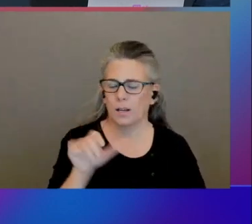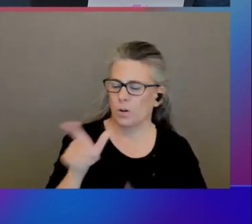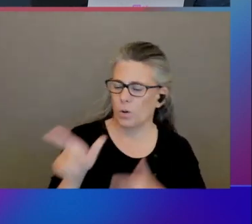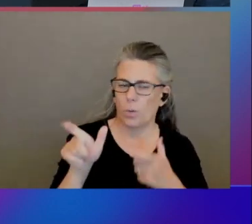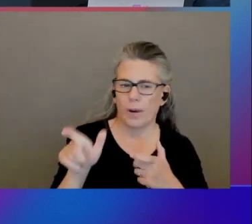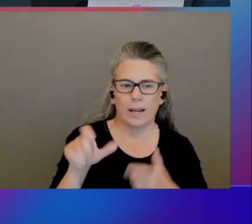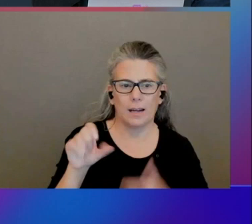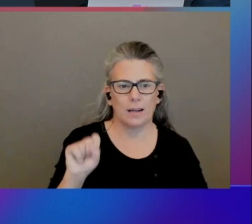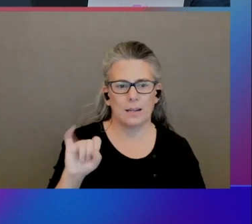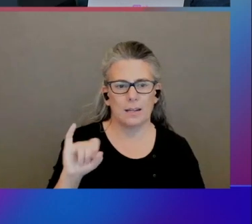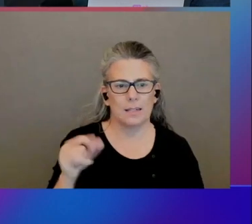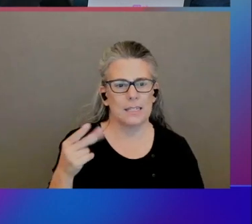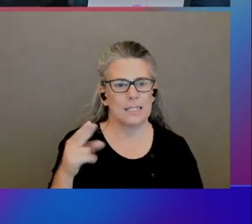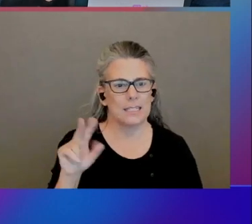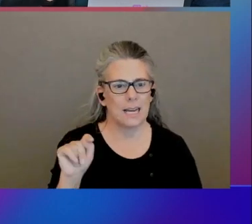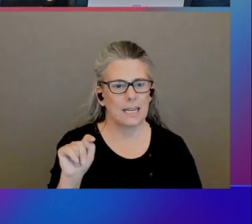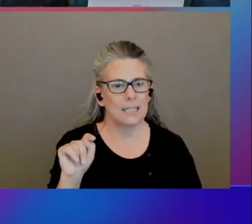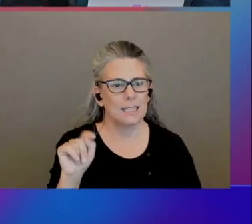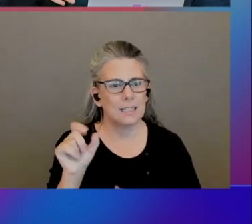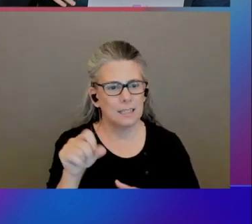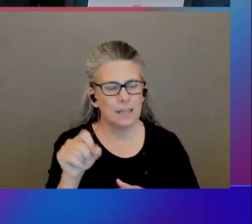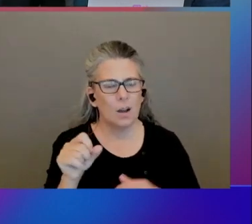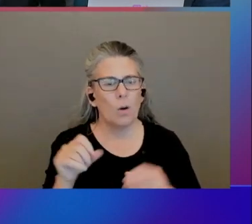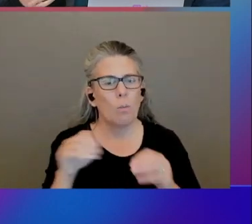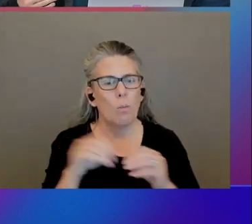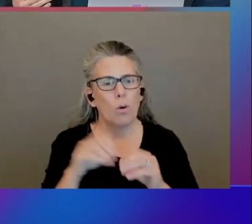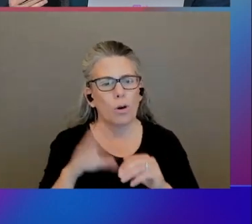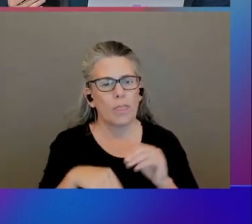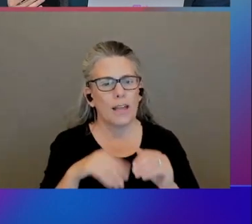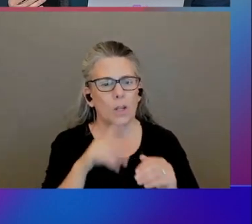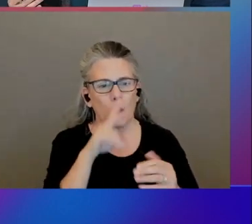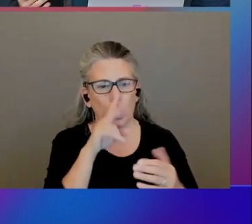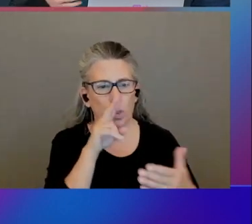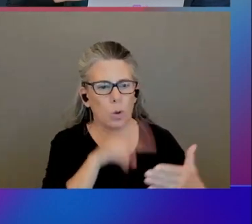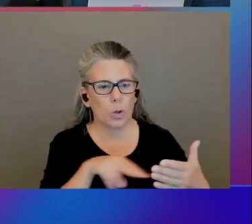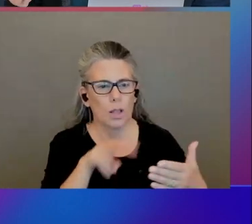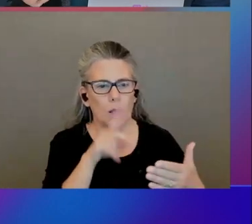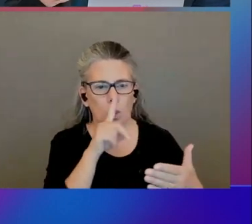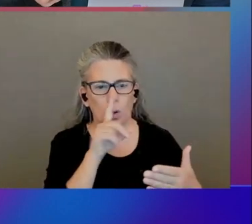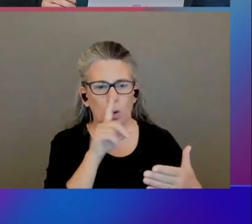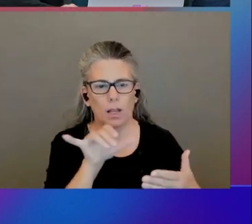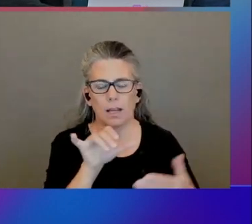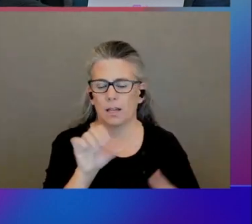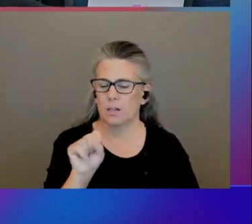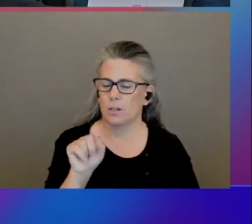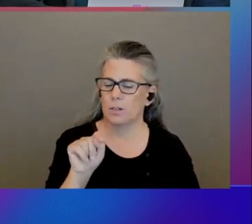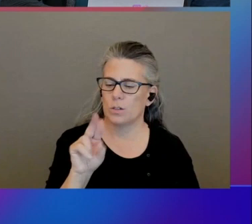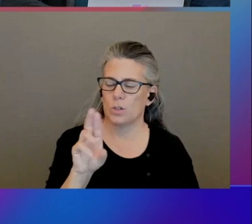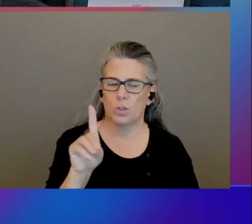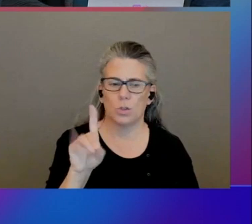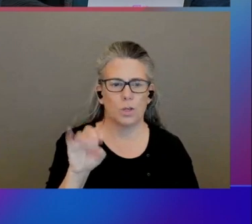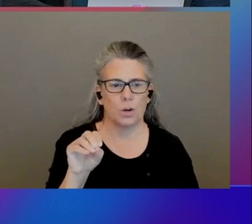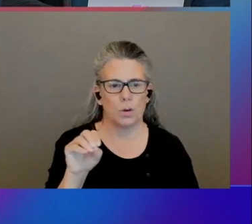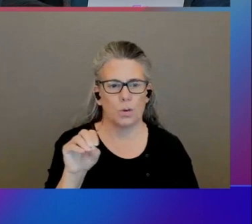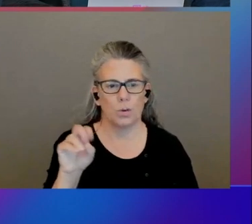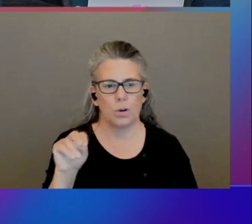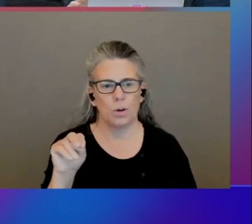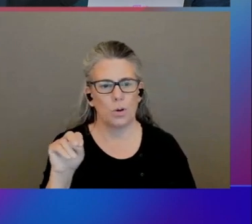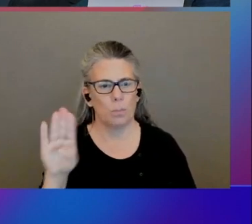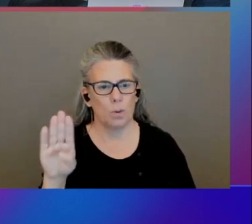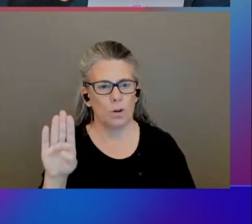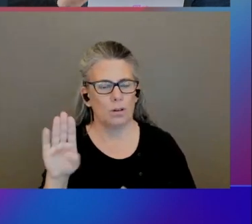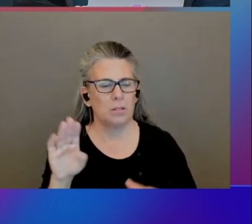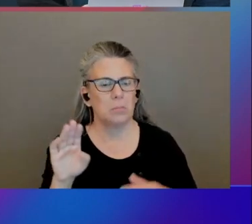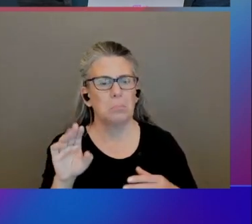like a studio notebook. But that's because we have this emphasis on this no and low code environment.